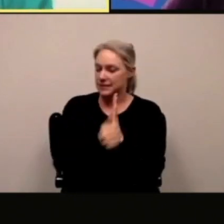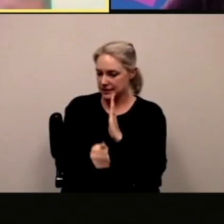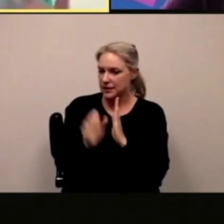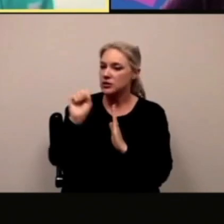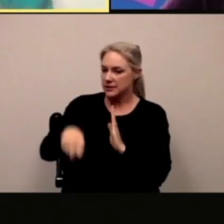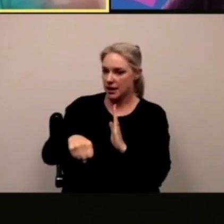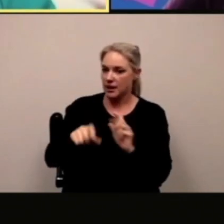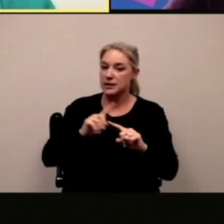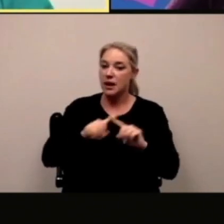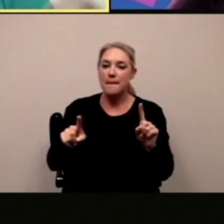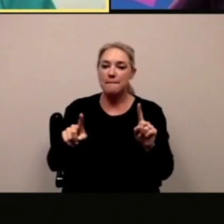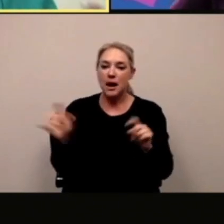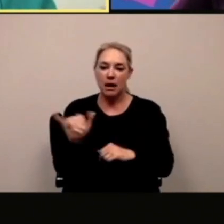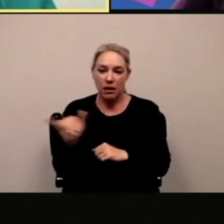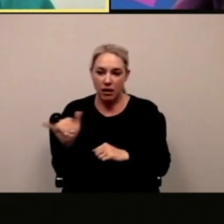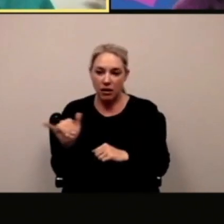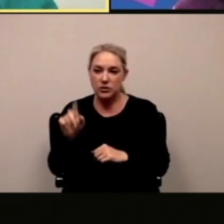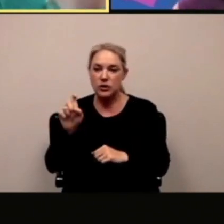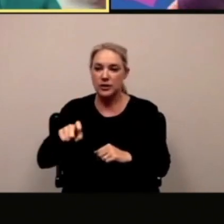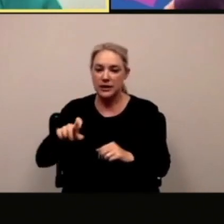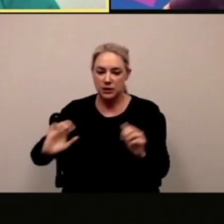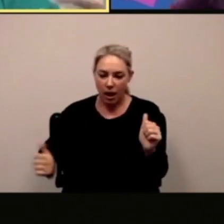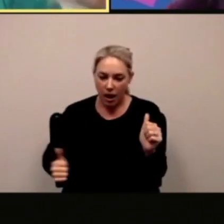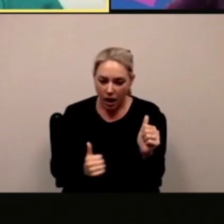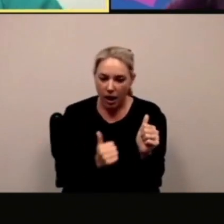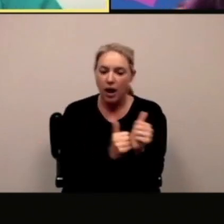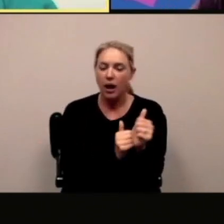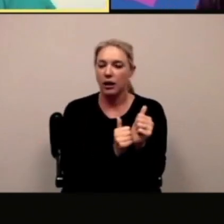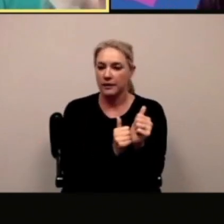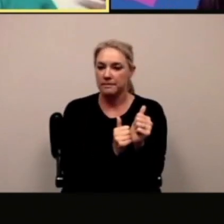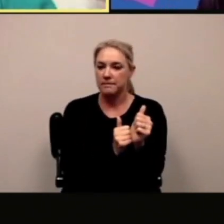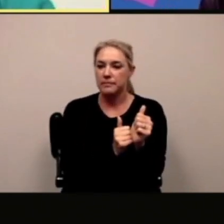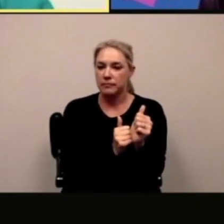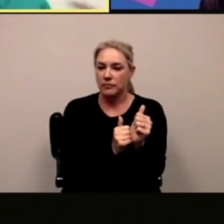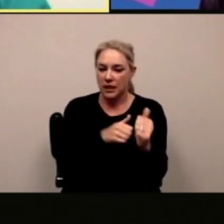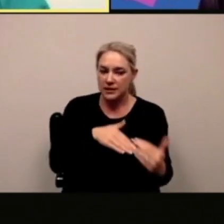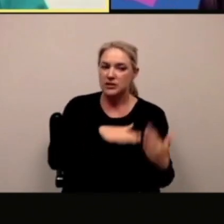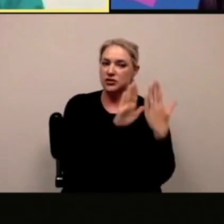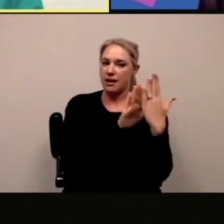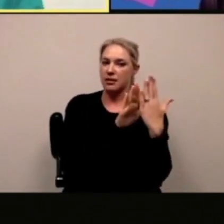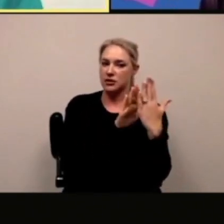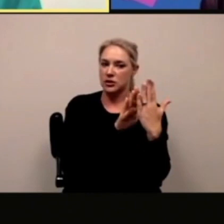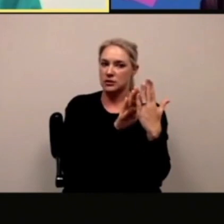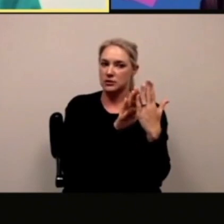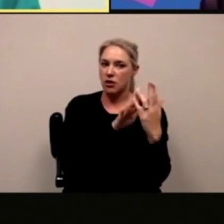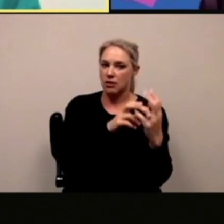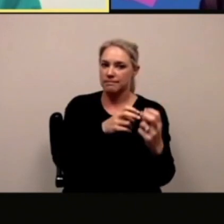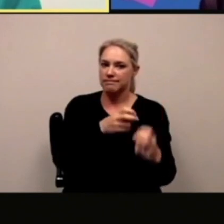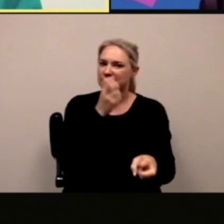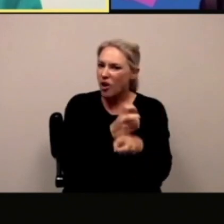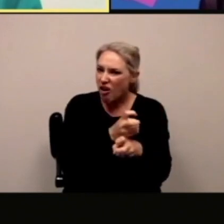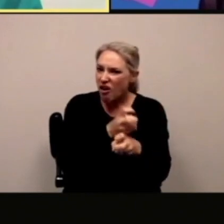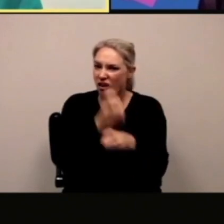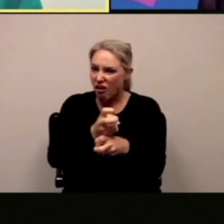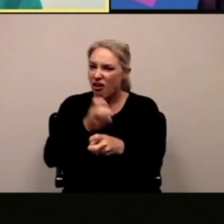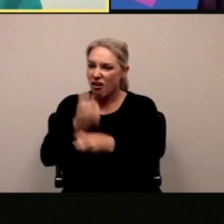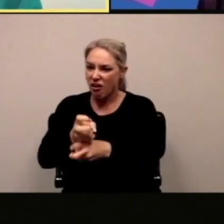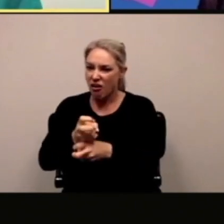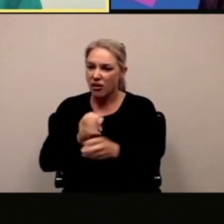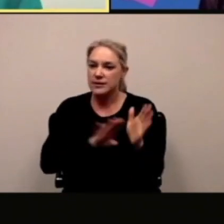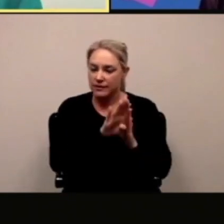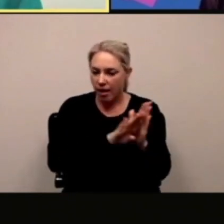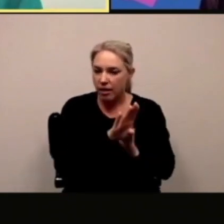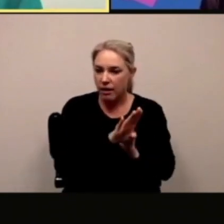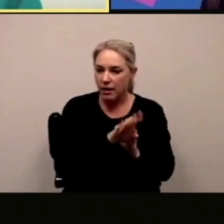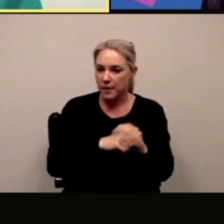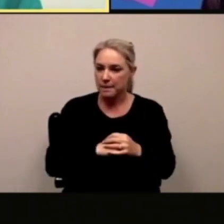you have to be able to keep up with, as those challenges get bigger and bigger. But I think, again, I think with